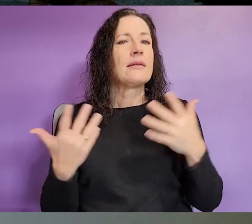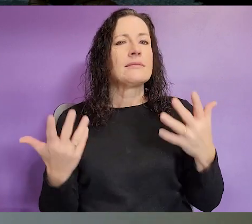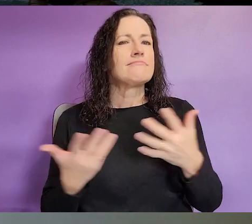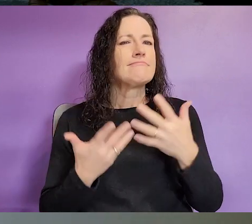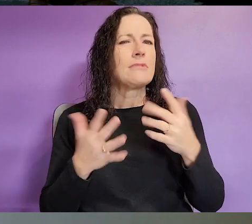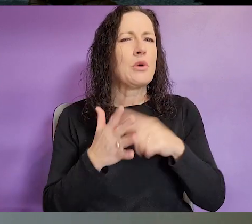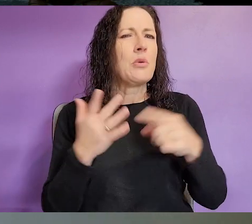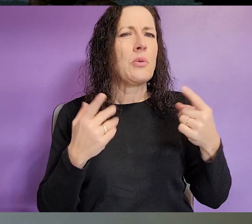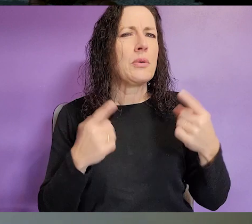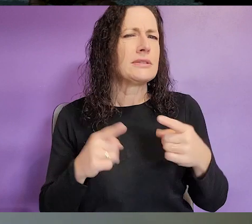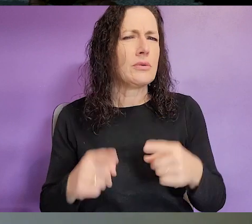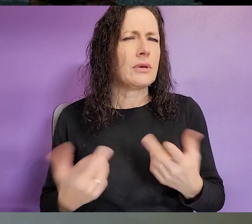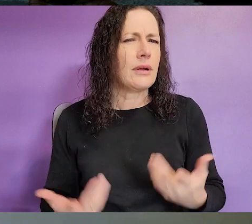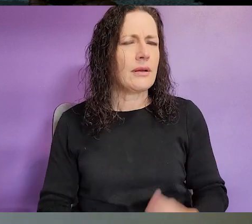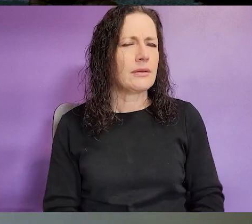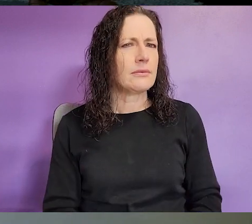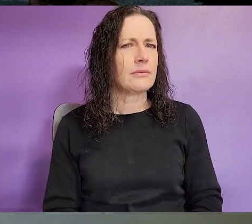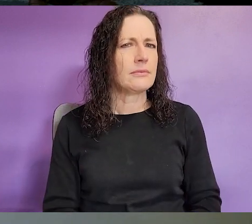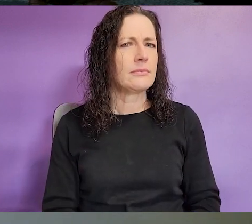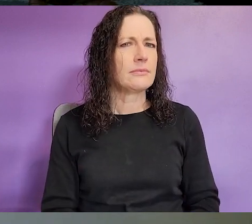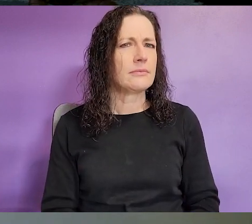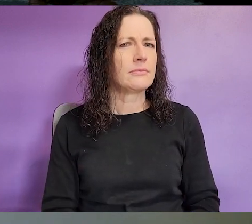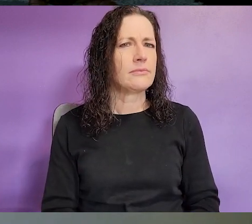What's going on in there?